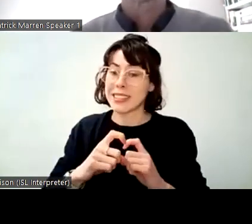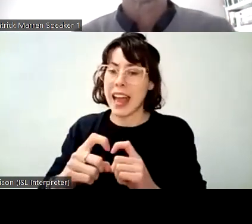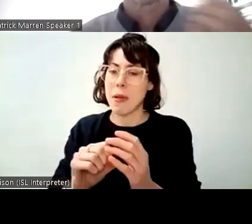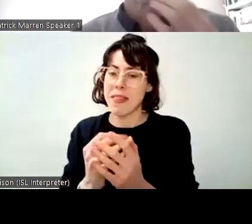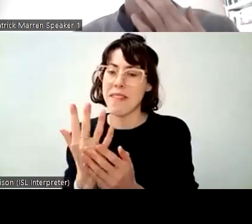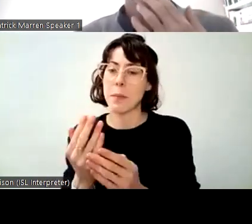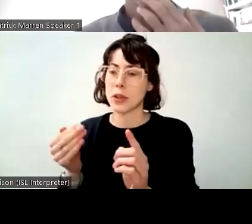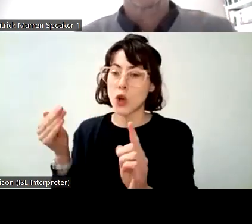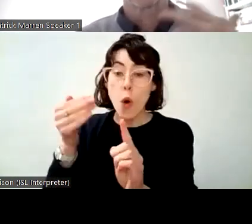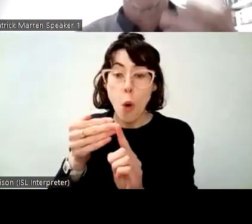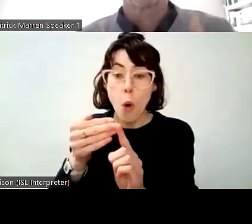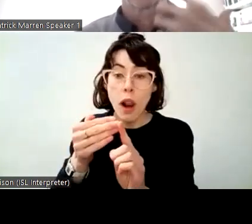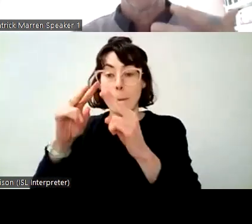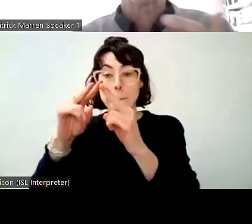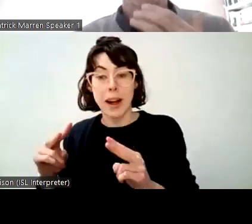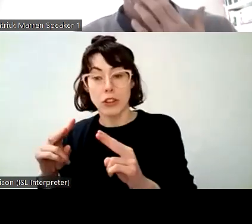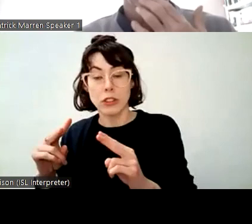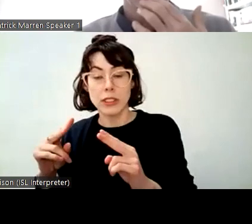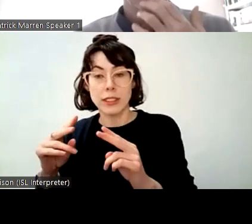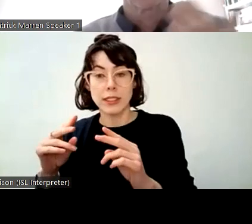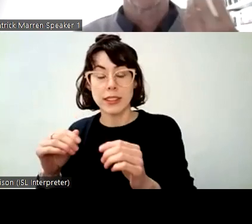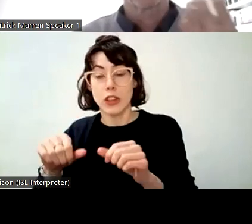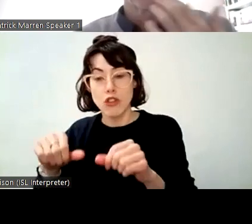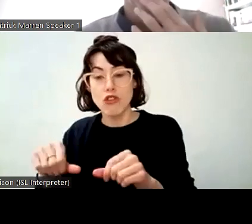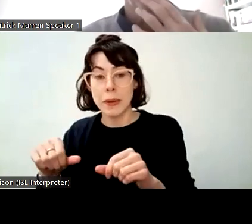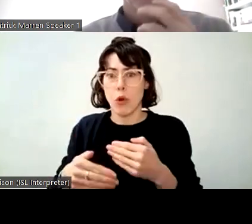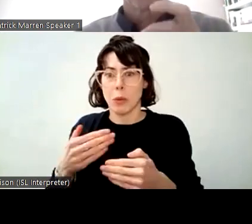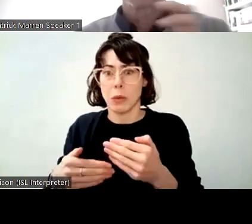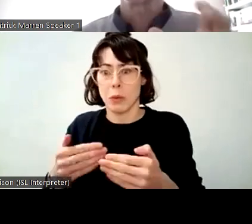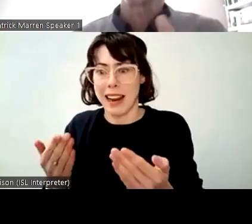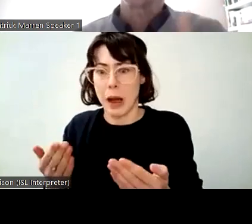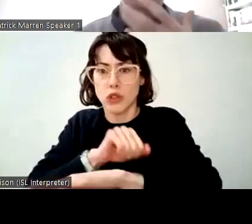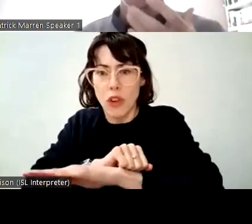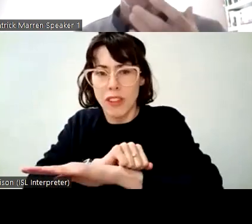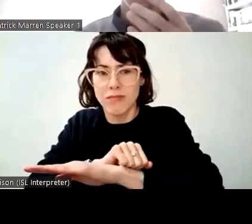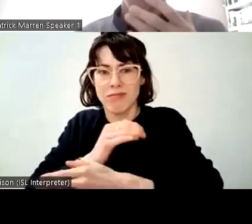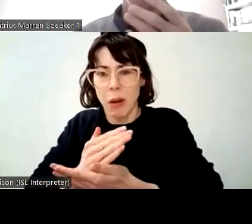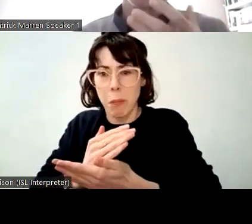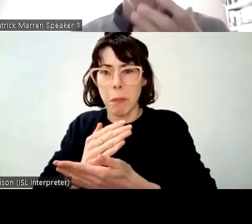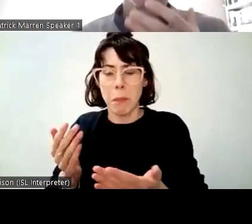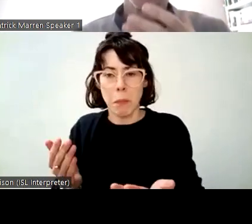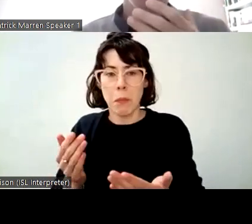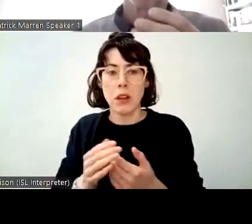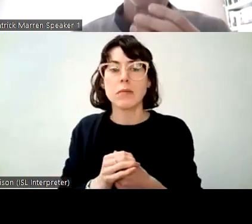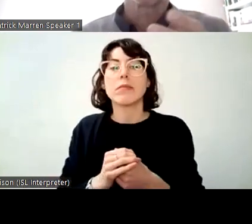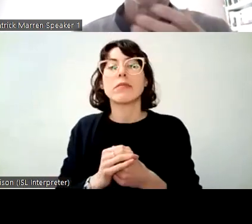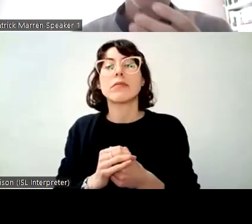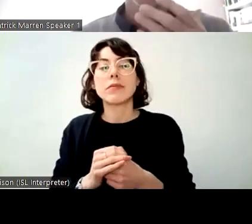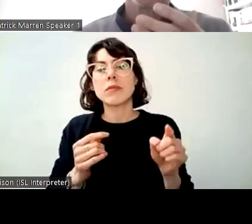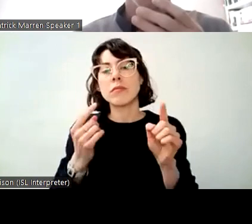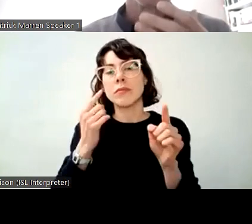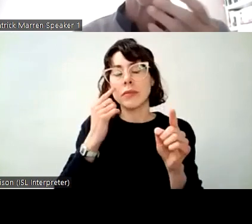on the Paris Agreement seems to have hit a quagmire. One of the things that comes out of that report